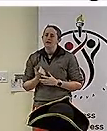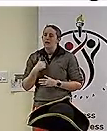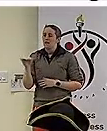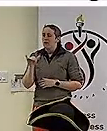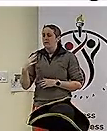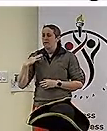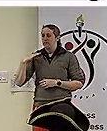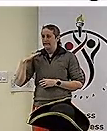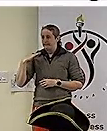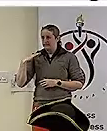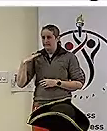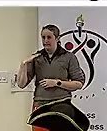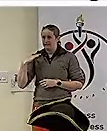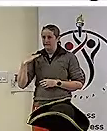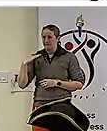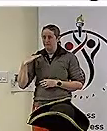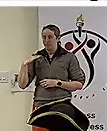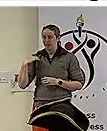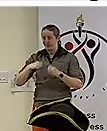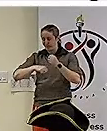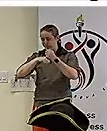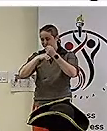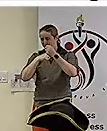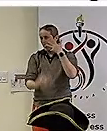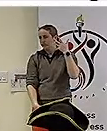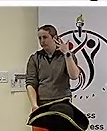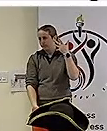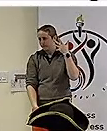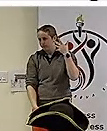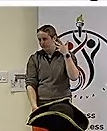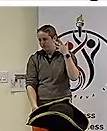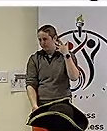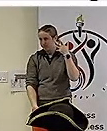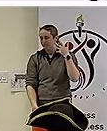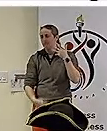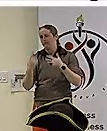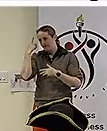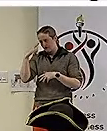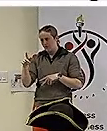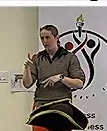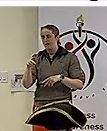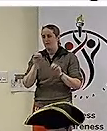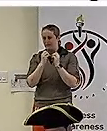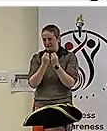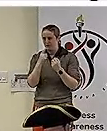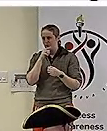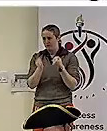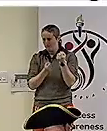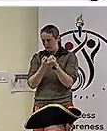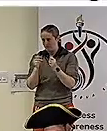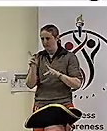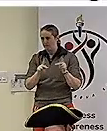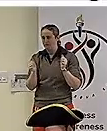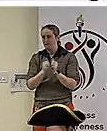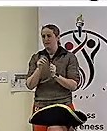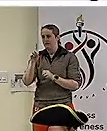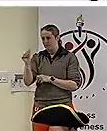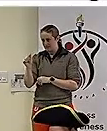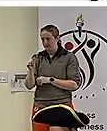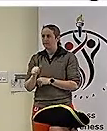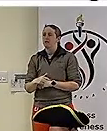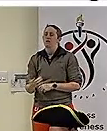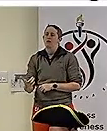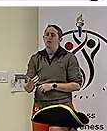volunteered for many nonprofit organizations, persons with disabilities, as well as the Heart and Stroke Foundation, where I